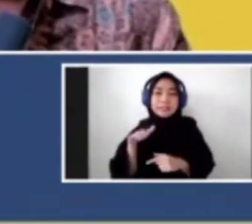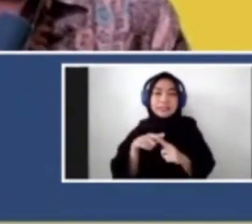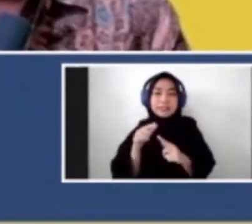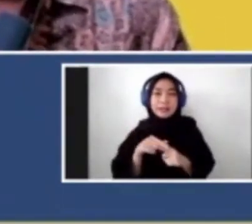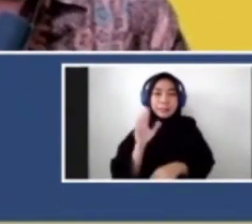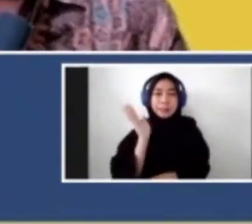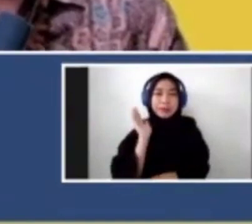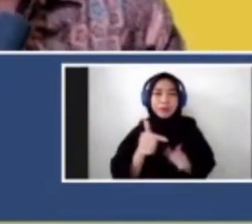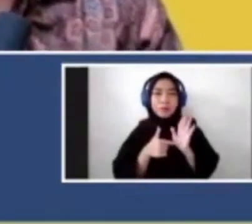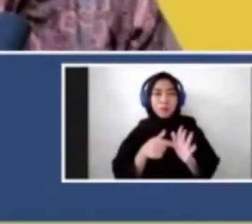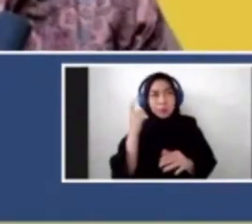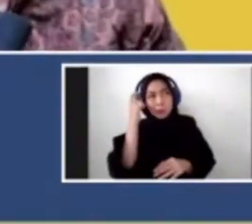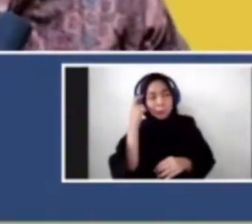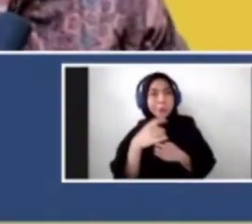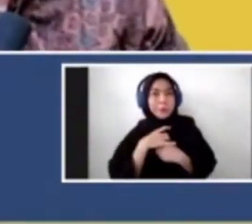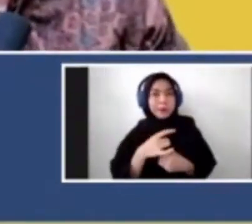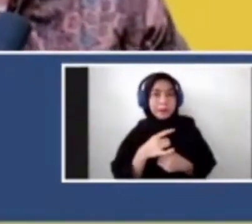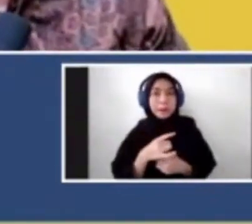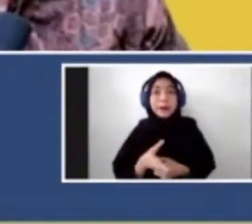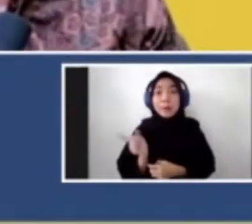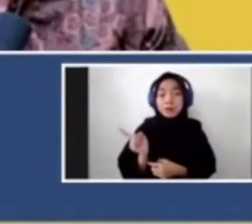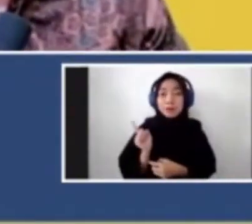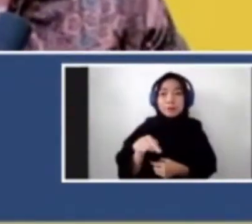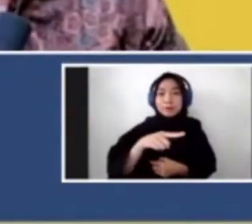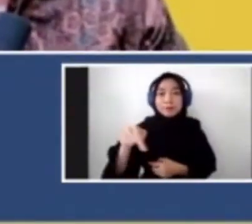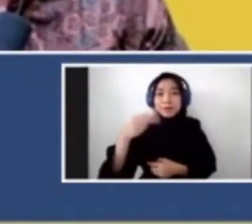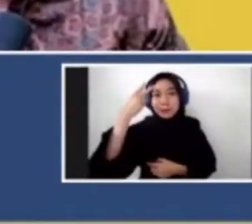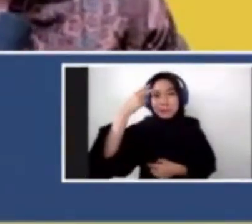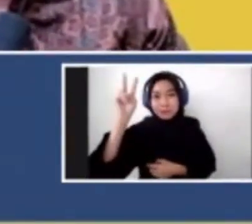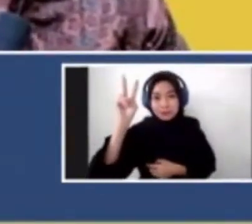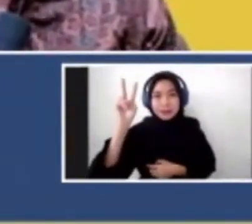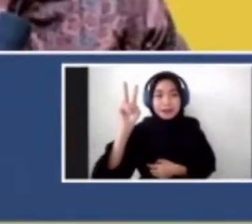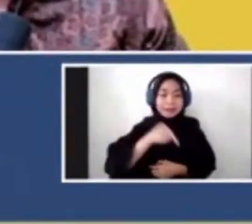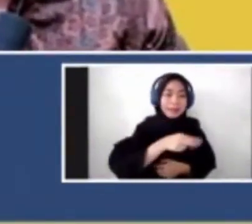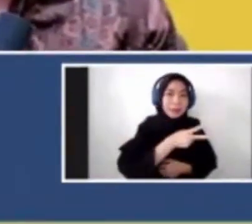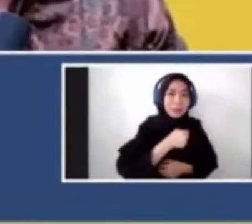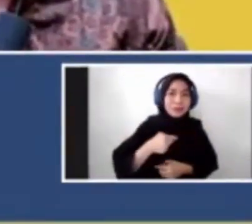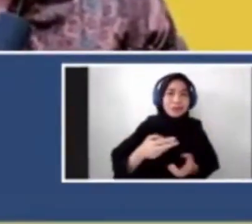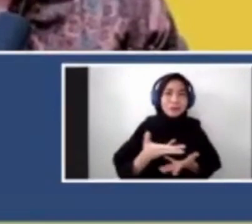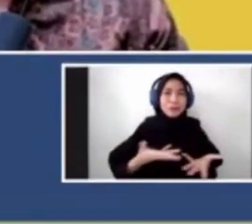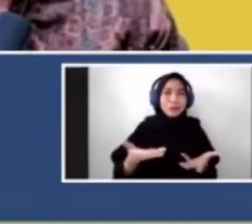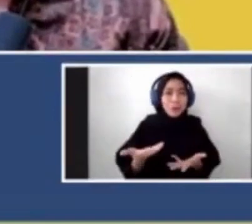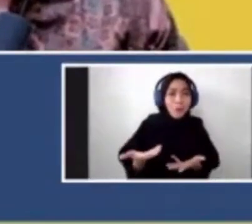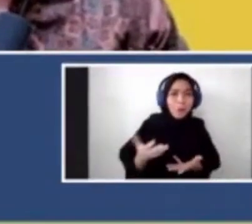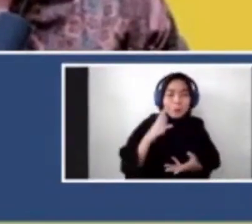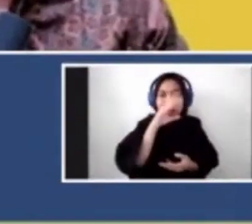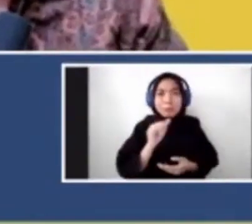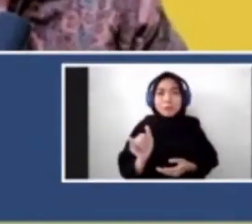us, because the situation is very similar to what we have here in Indonesia. A lot of the